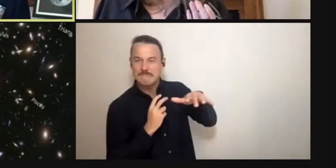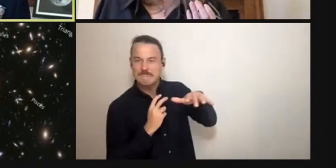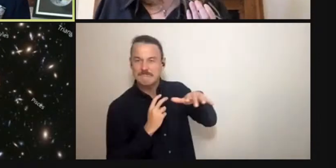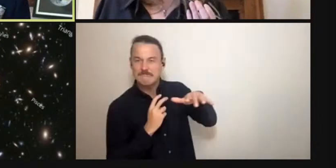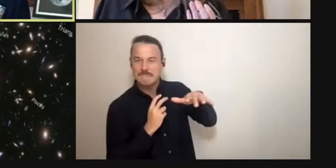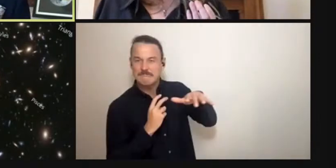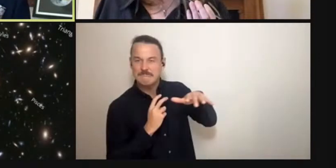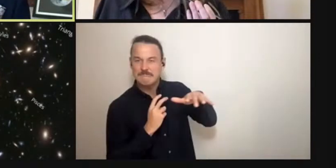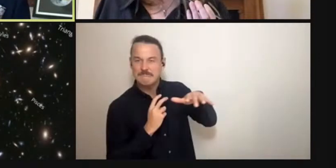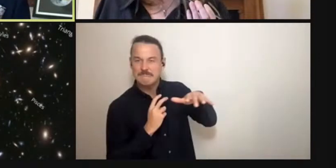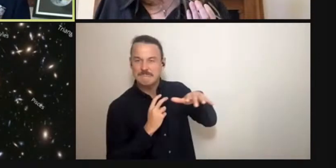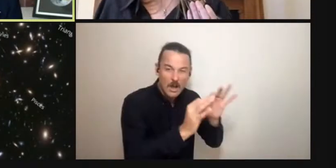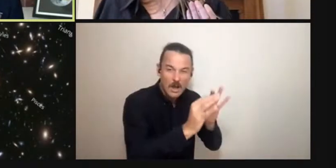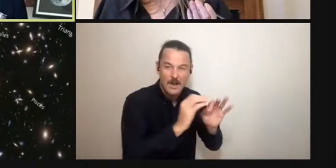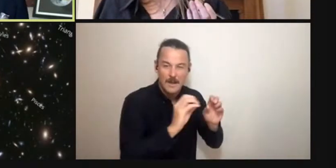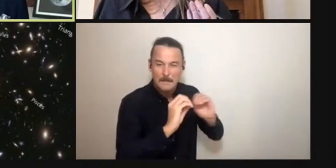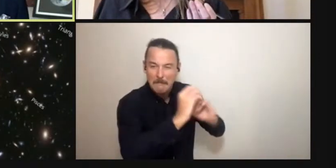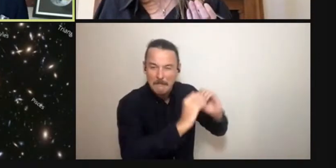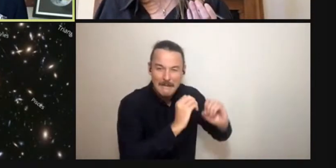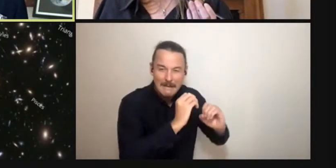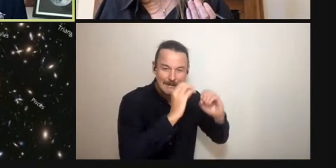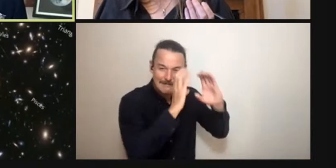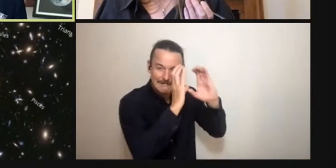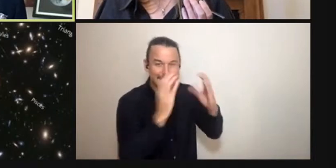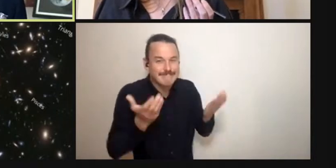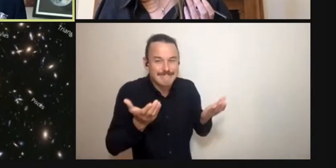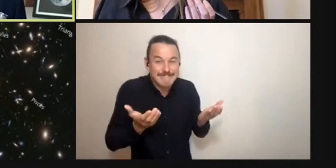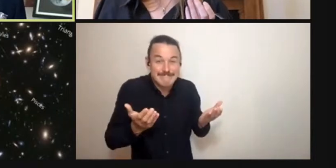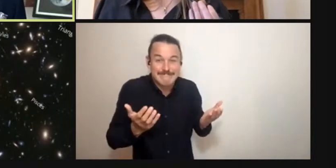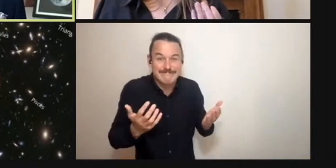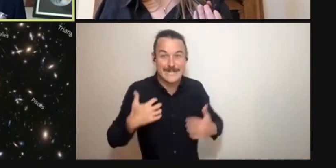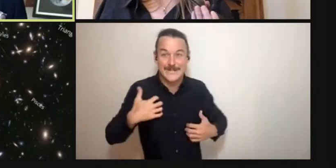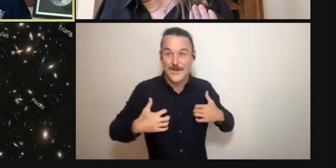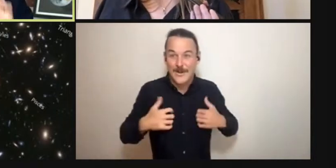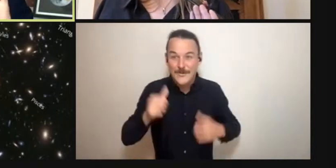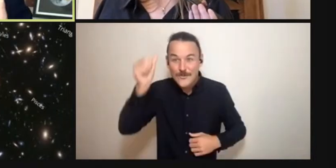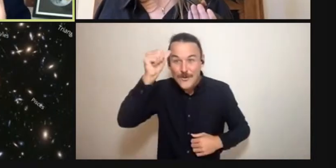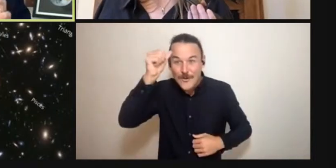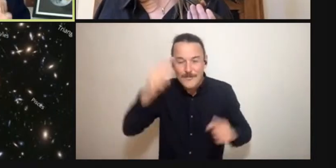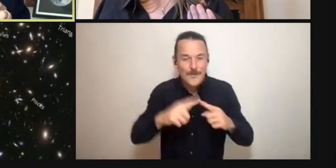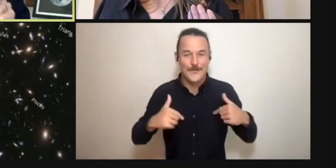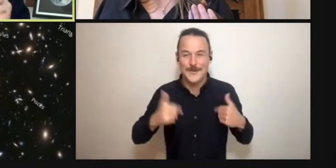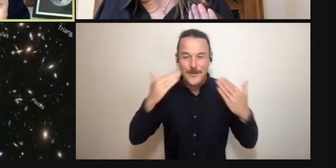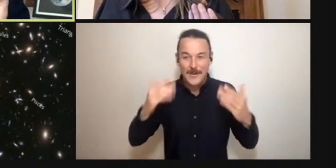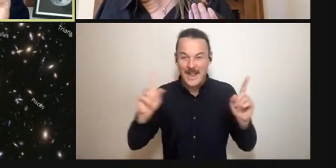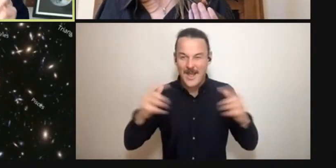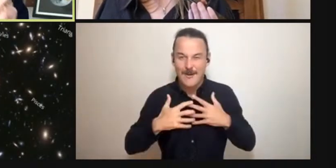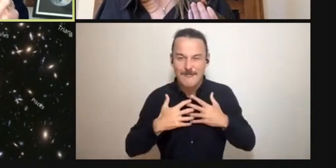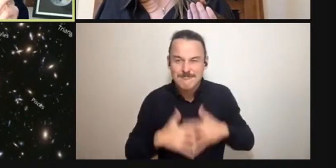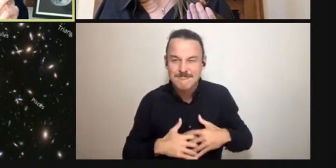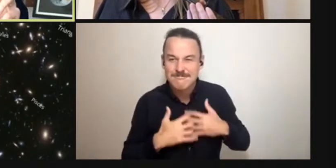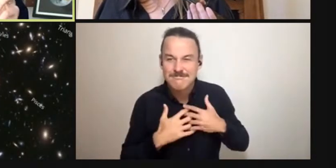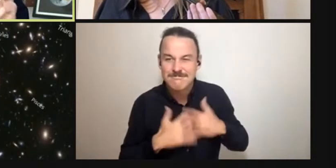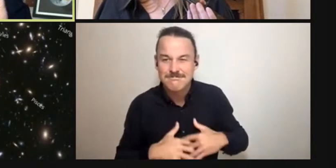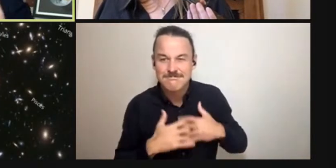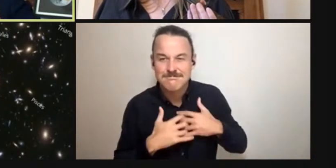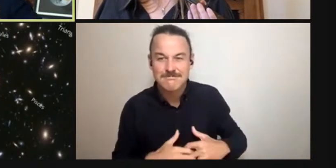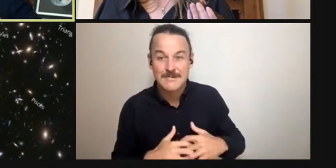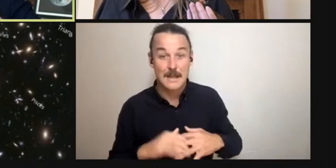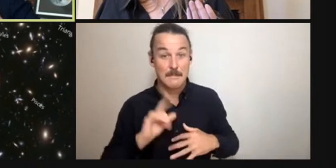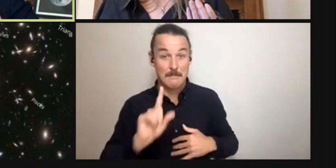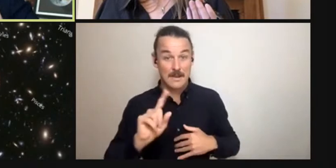just so many exciting potential ideas out there, and we're trying to figure it out. But it all started with astronomy through efforts like this,